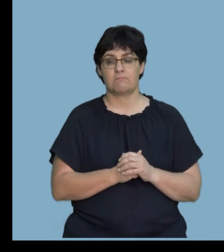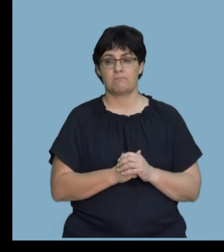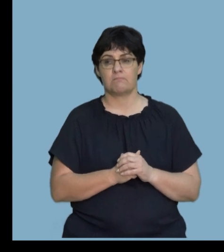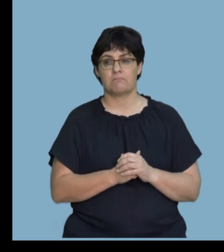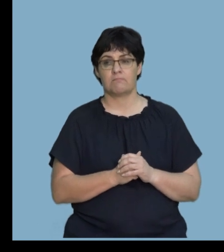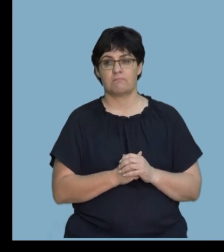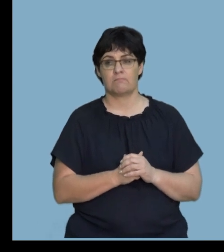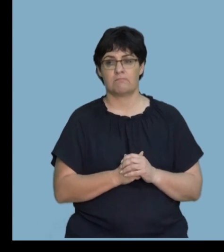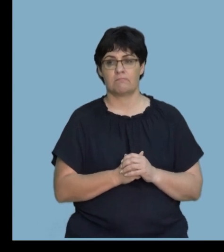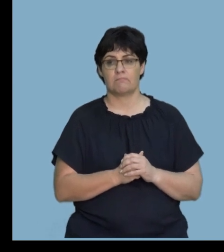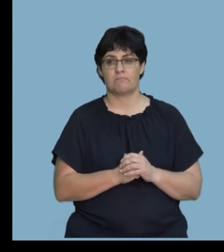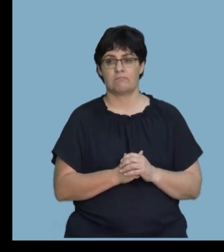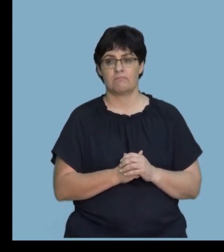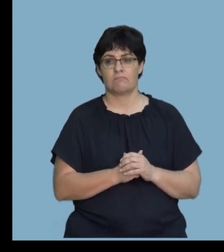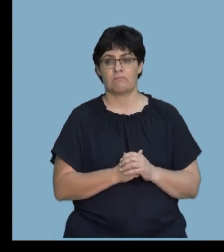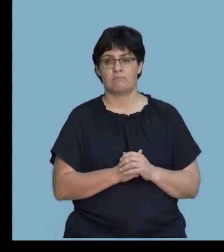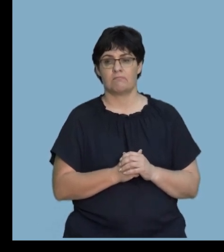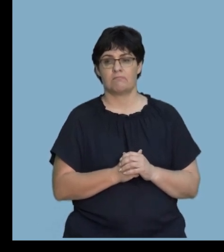Average rate, okay?